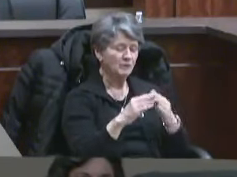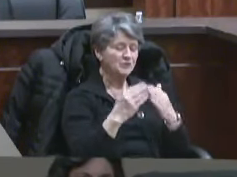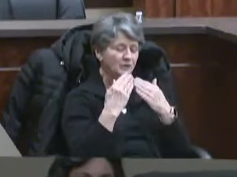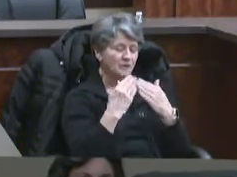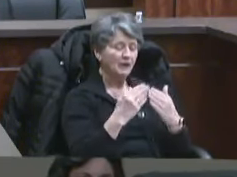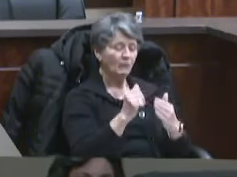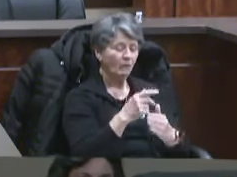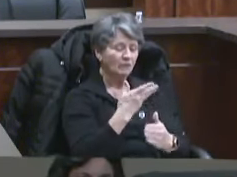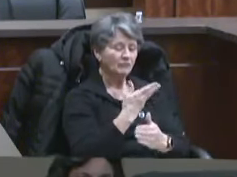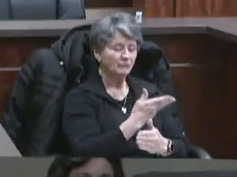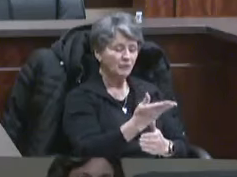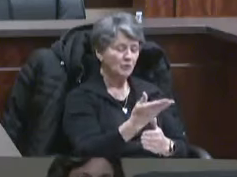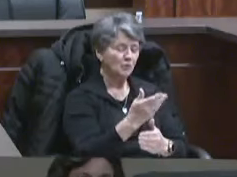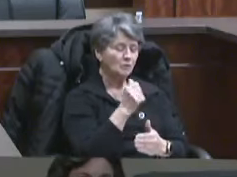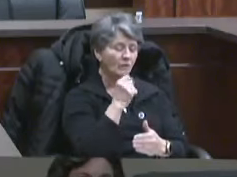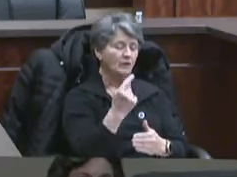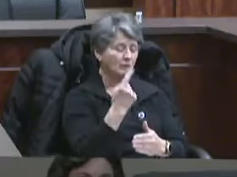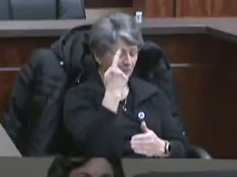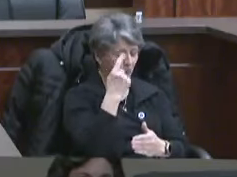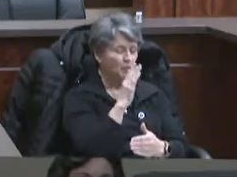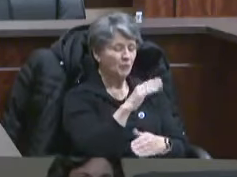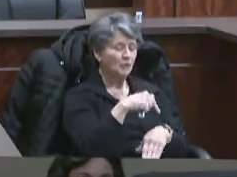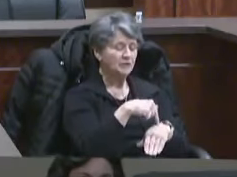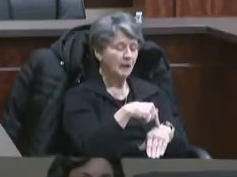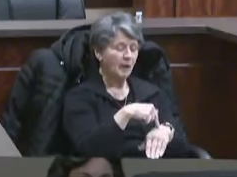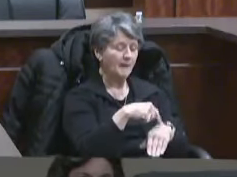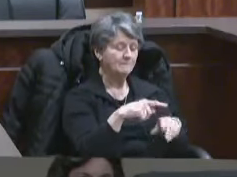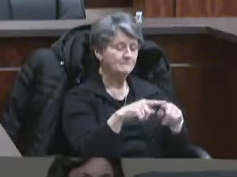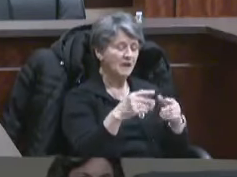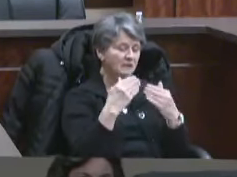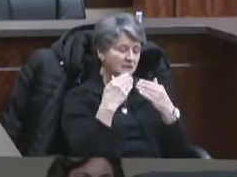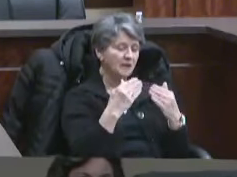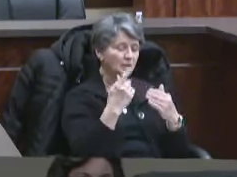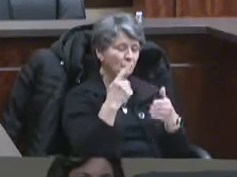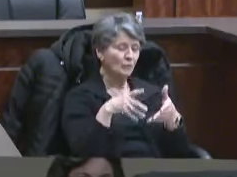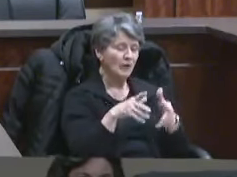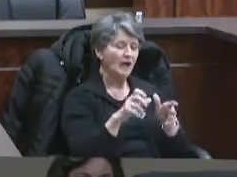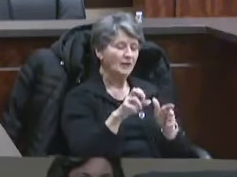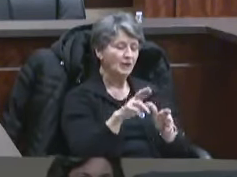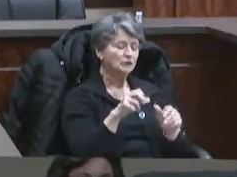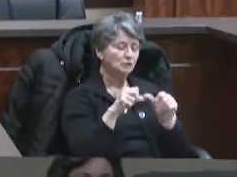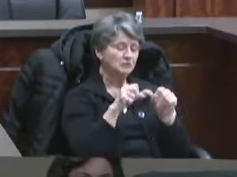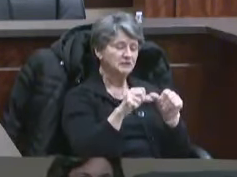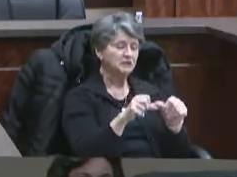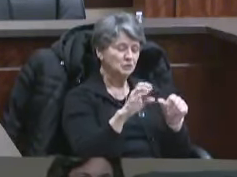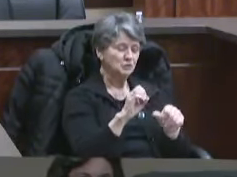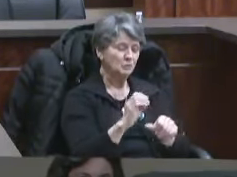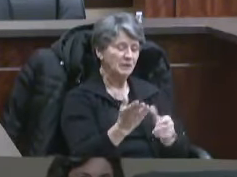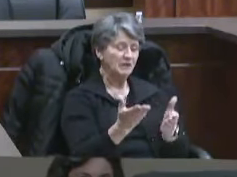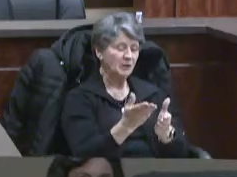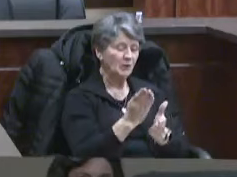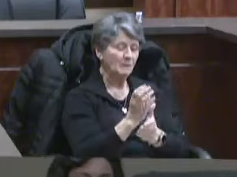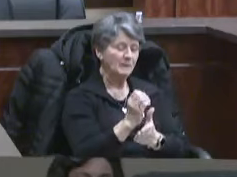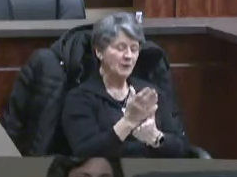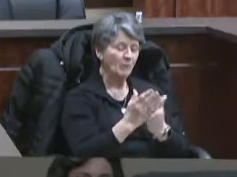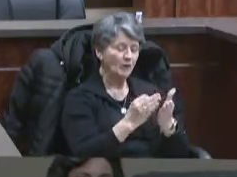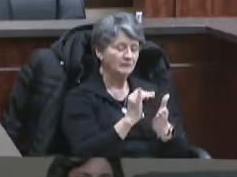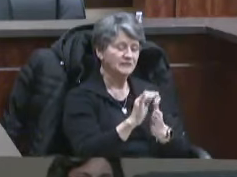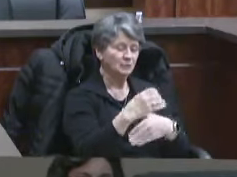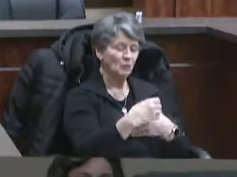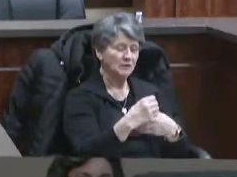all of you, not only for your time, but thank all of you for allowing her to continue to be here and be a part of this